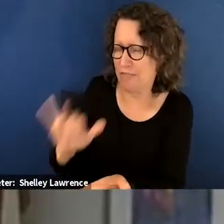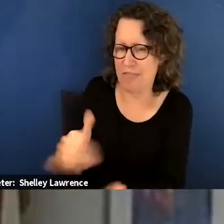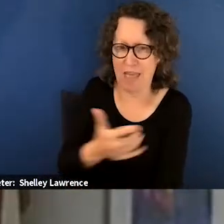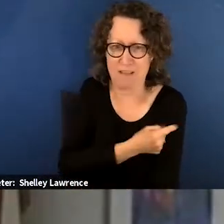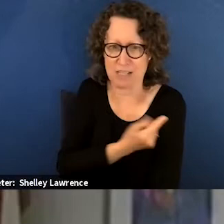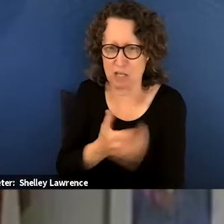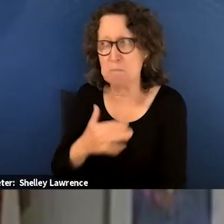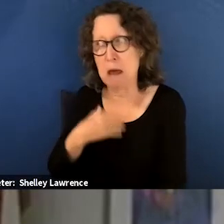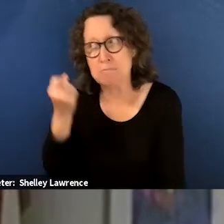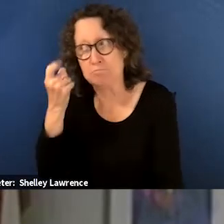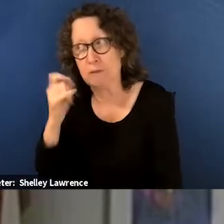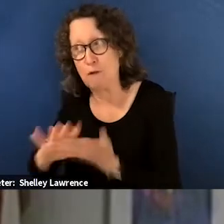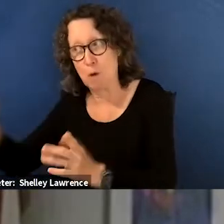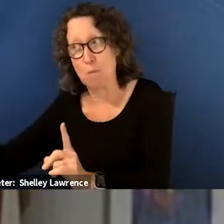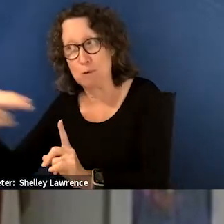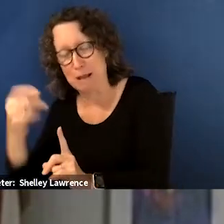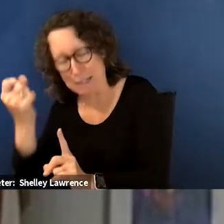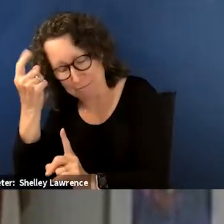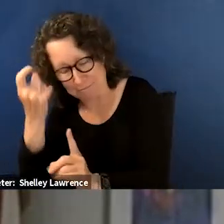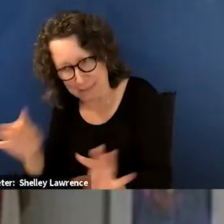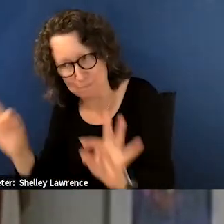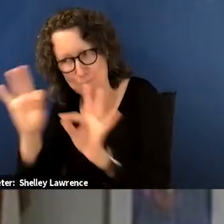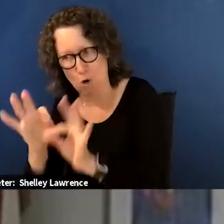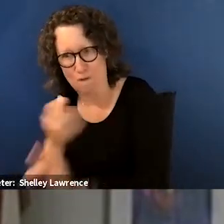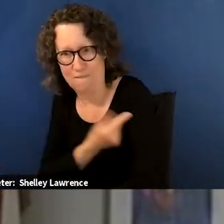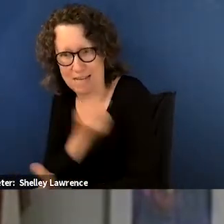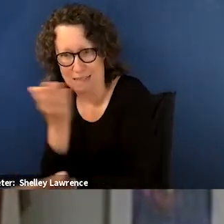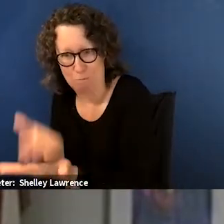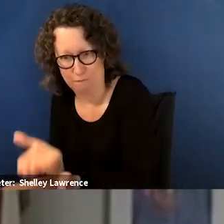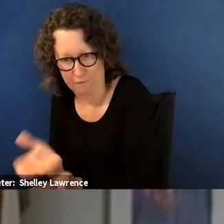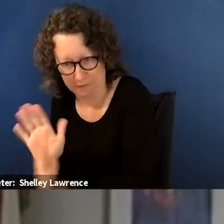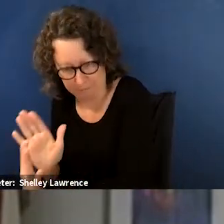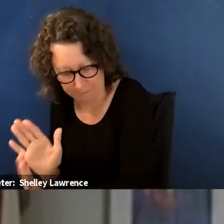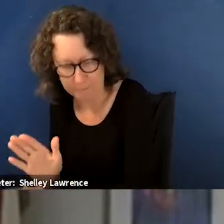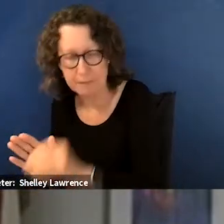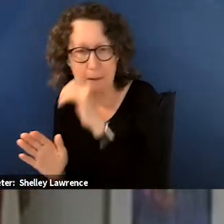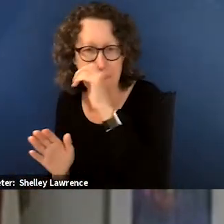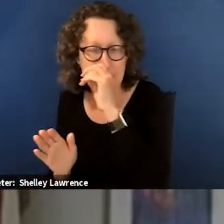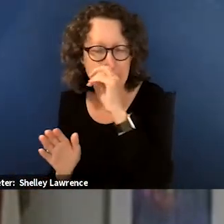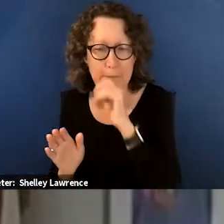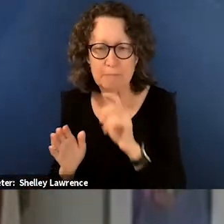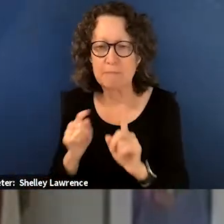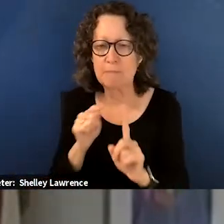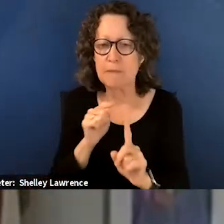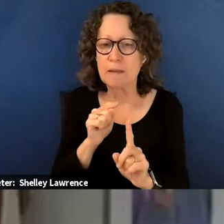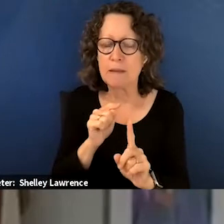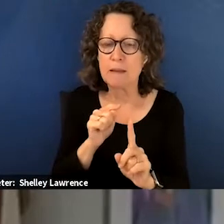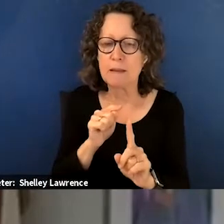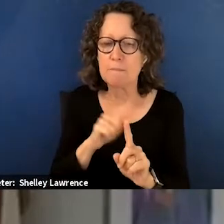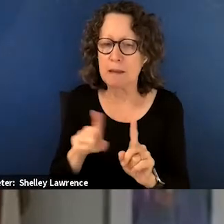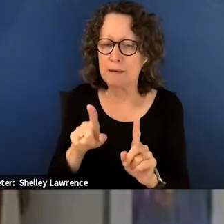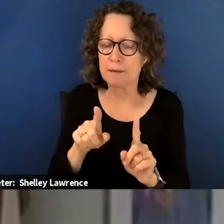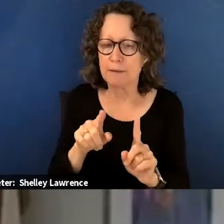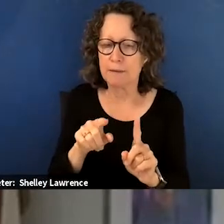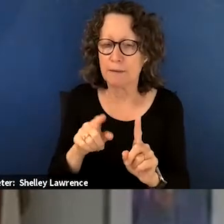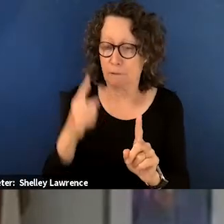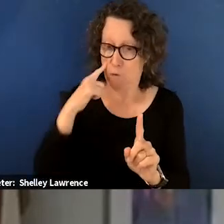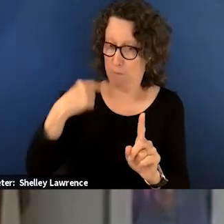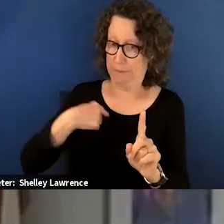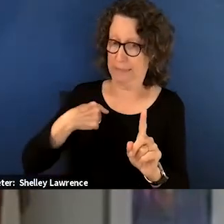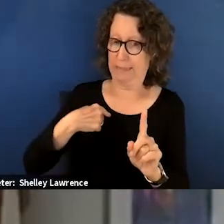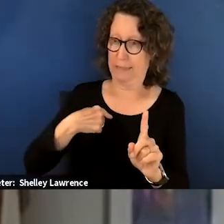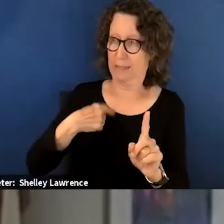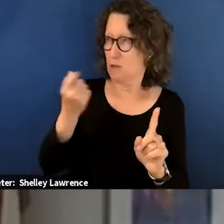although I understand for your purposes, it's important to verify their vaccination status. But for me,